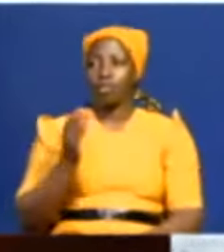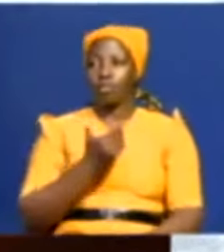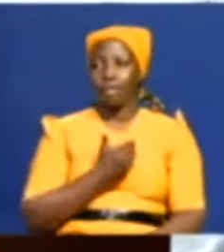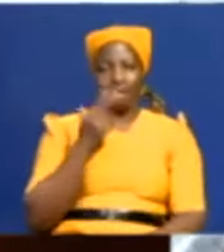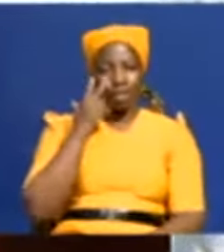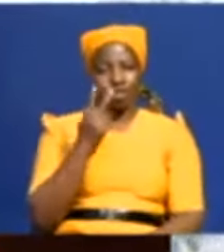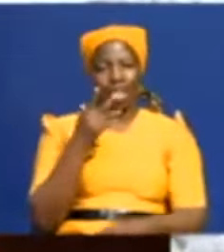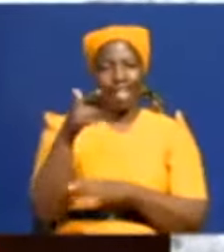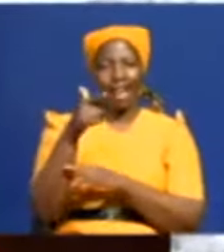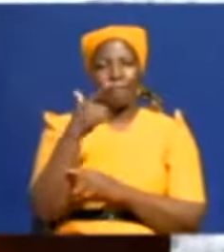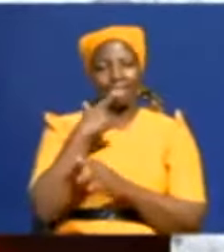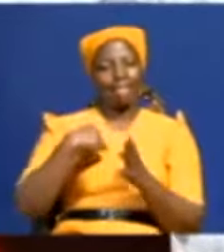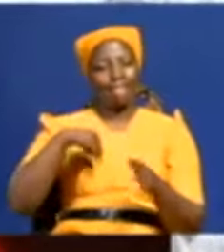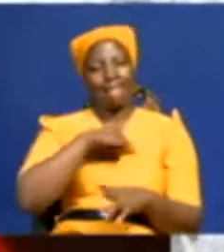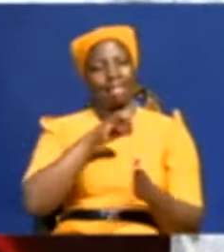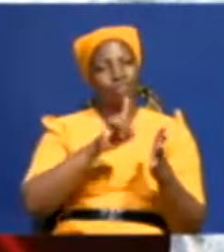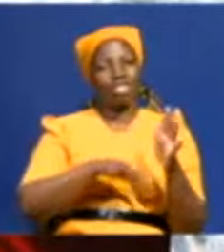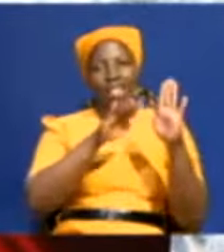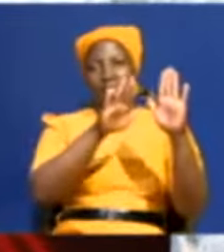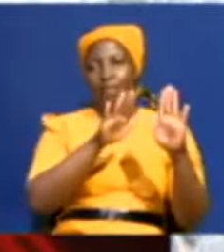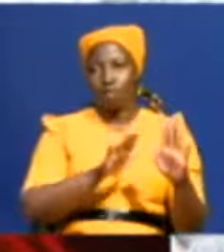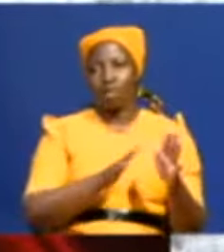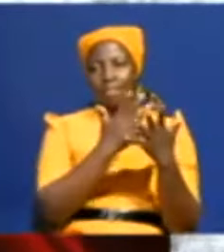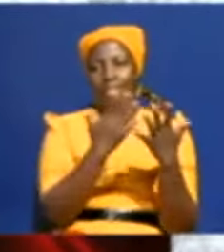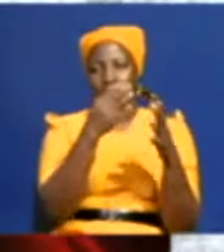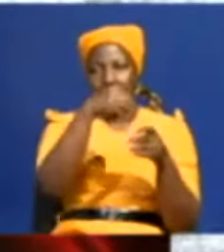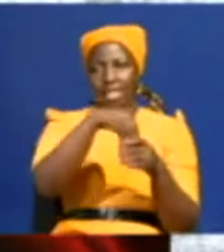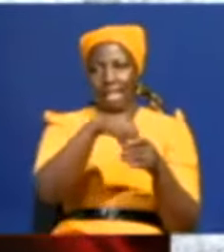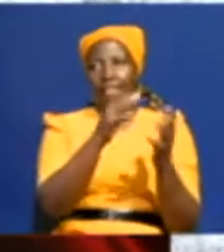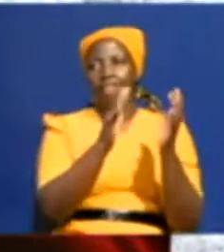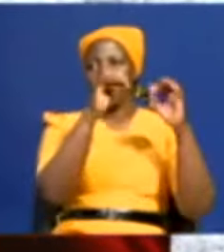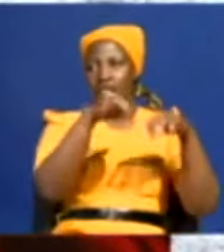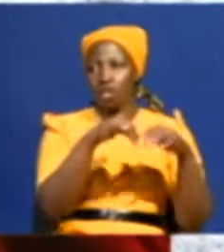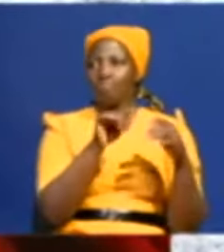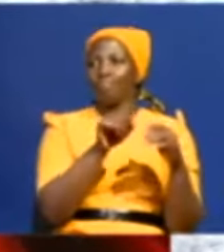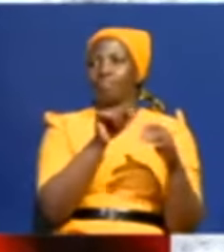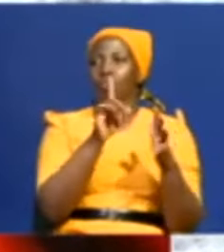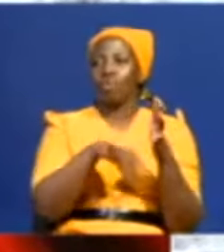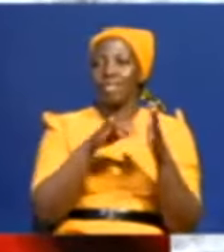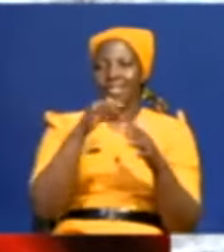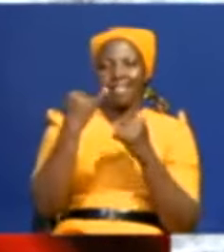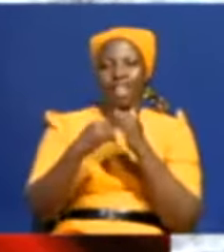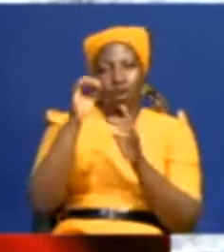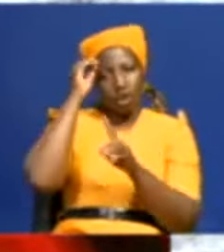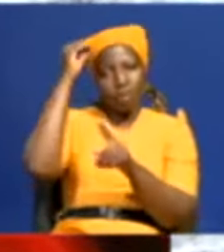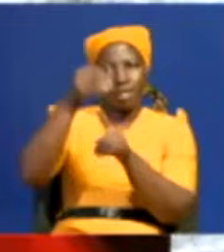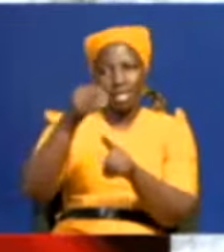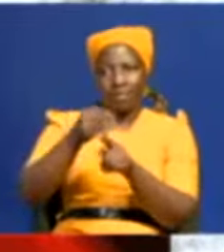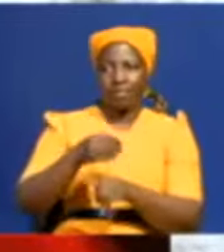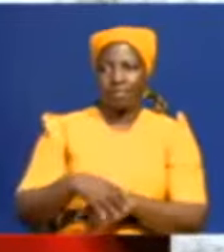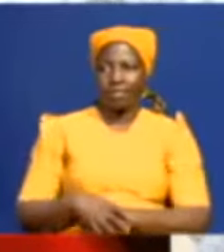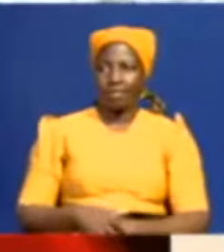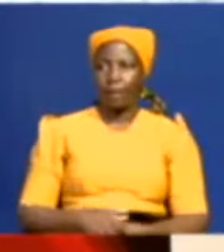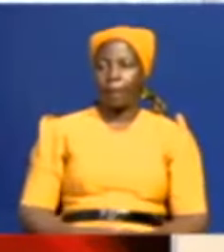camera and tell us basically what are the key components of this festival, and what is the prime objective of this festivities that are being staged annually. I'll hold